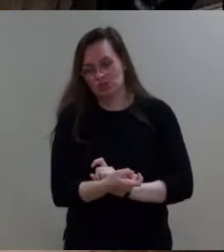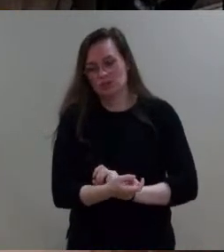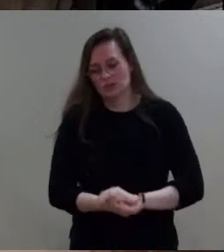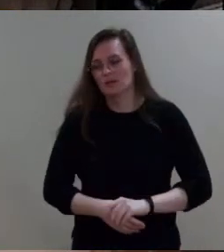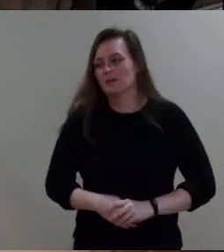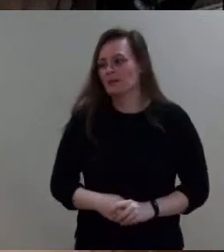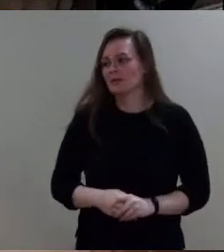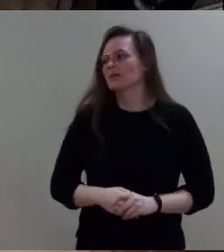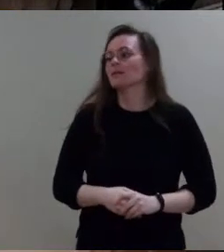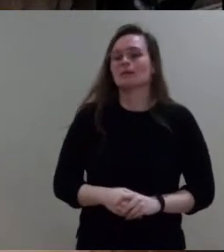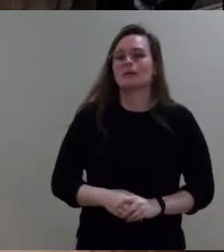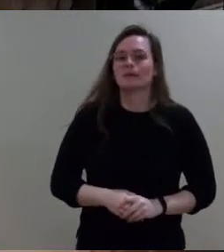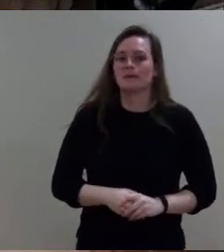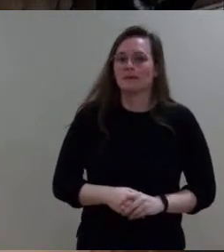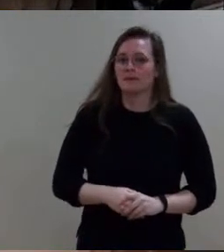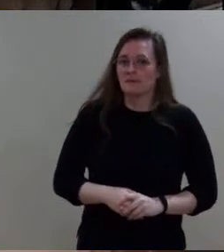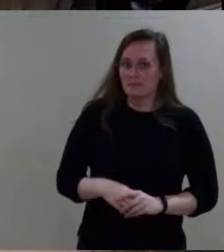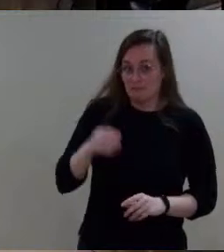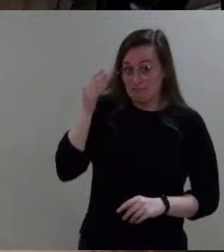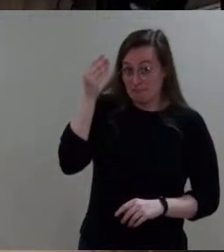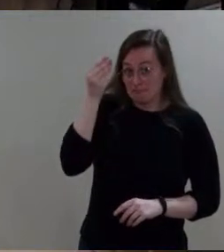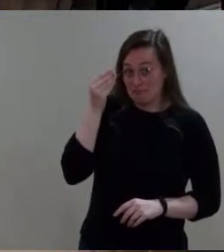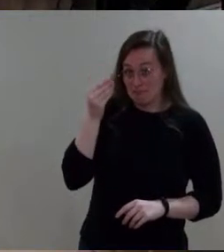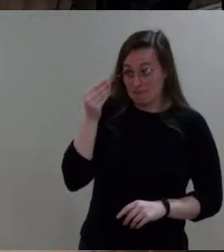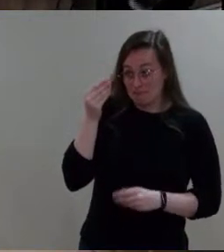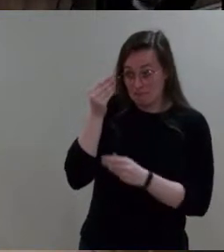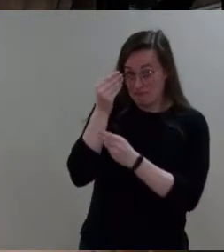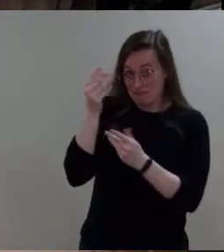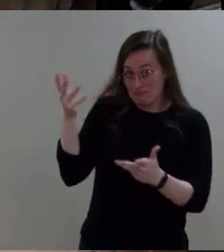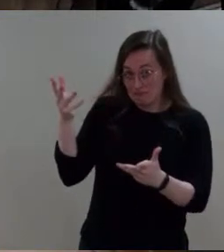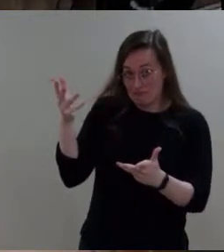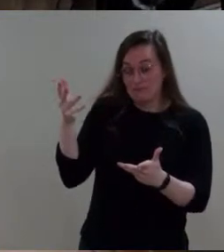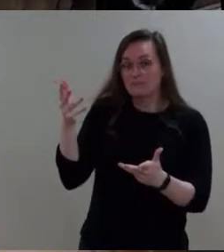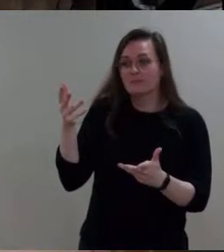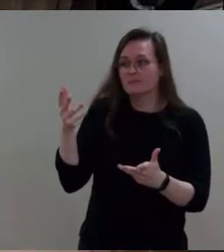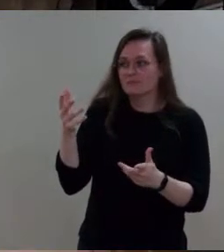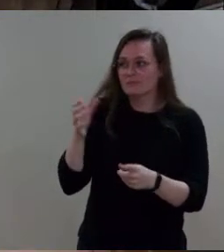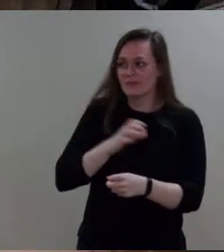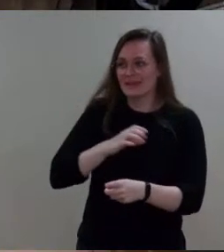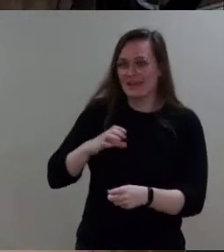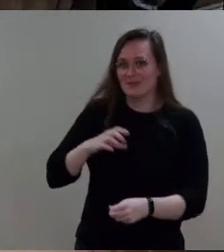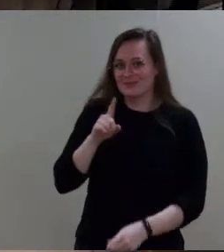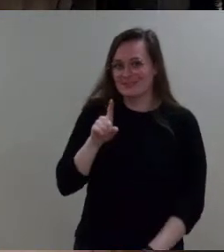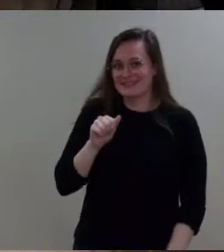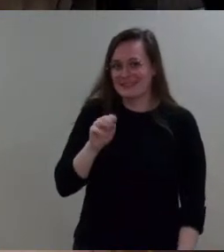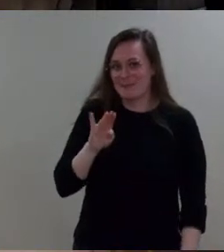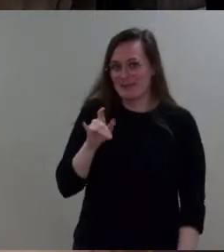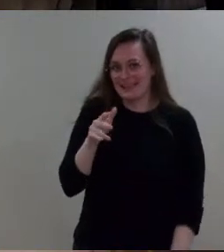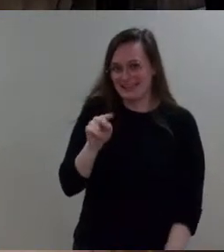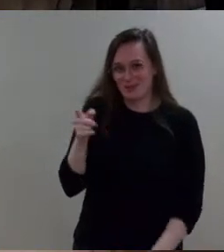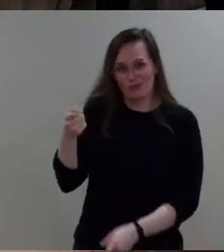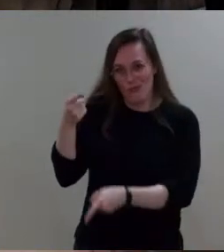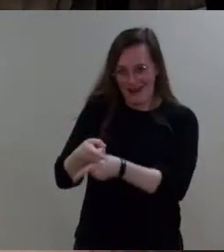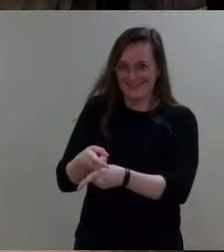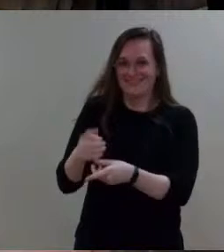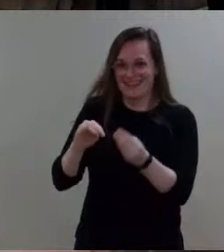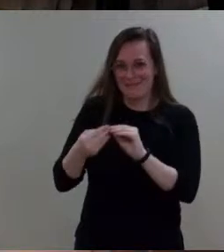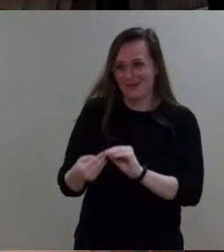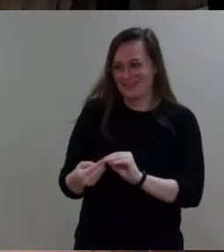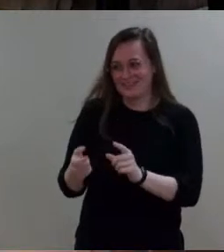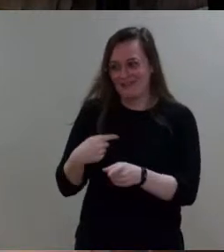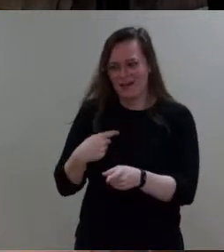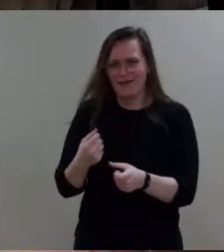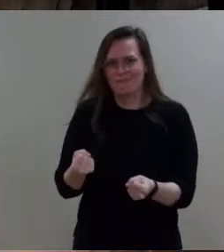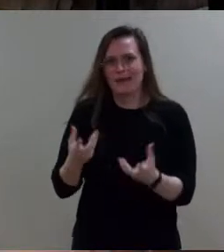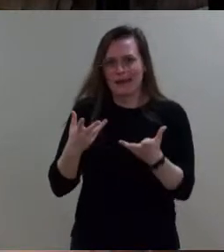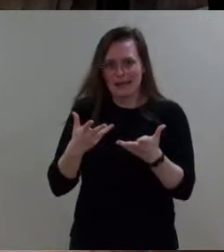And if I might, you were pretty spot on, Councillor Zabian. I have too many pages that look